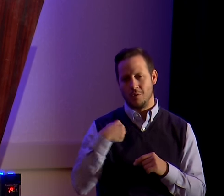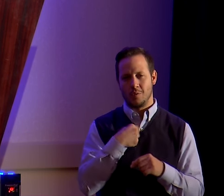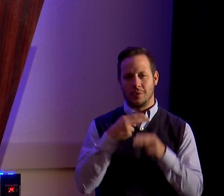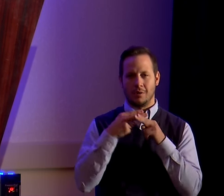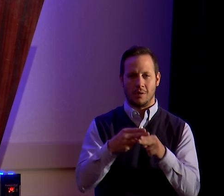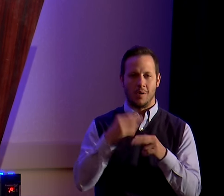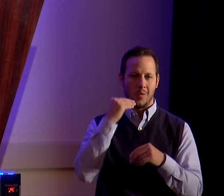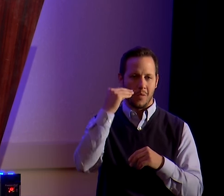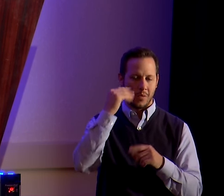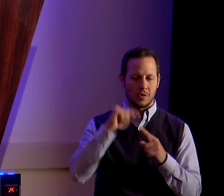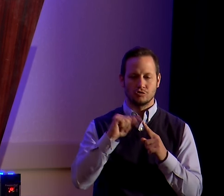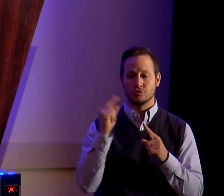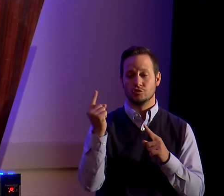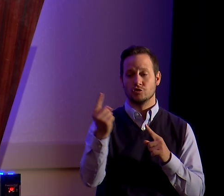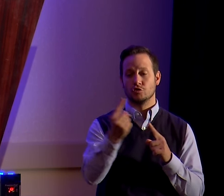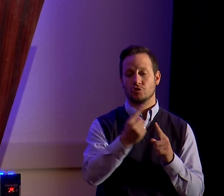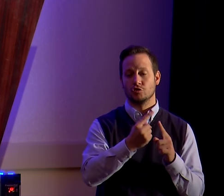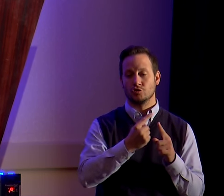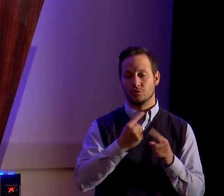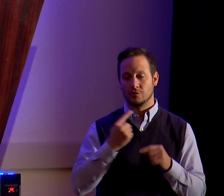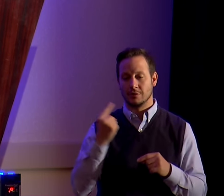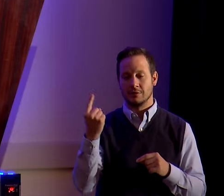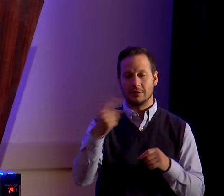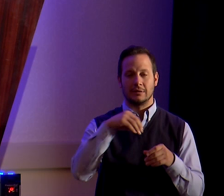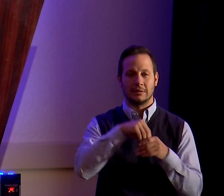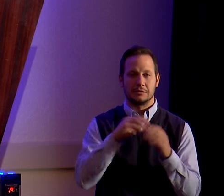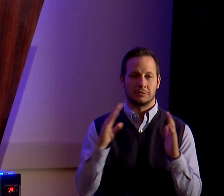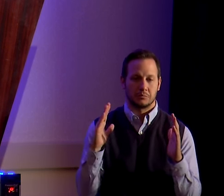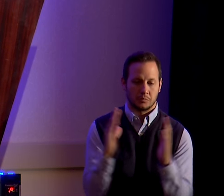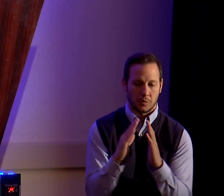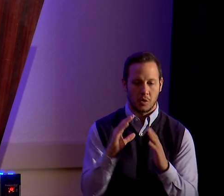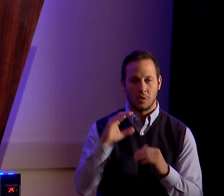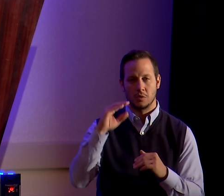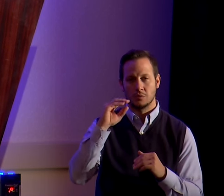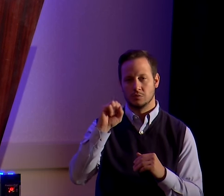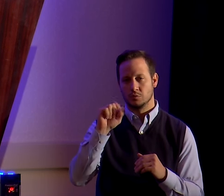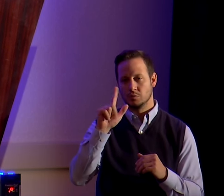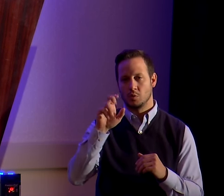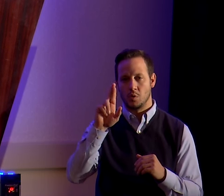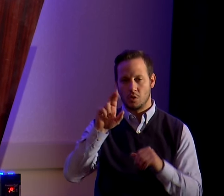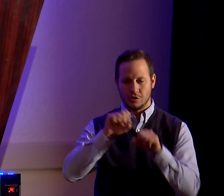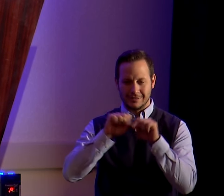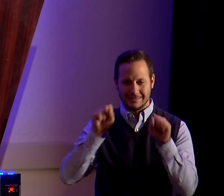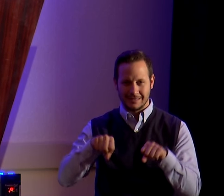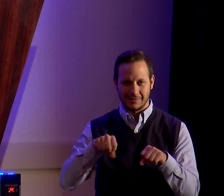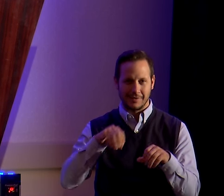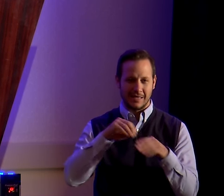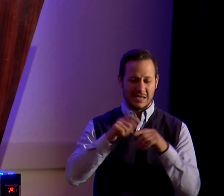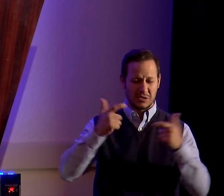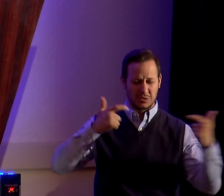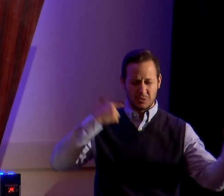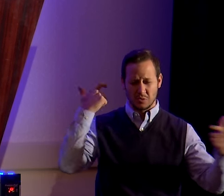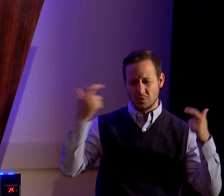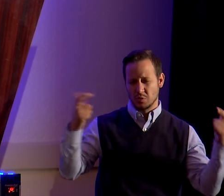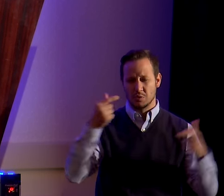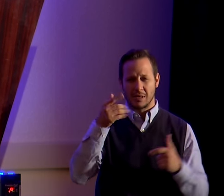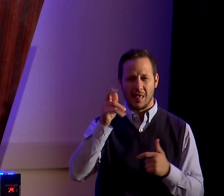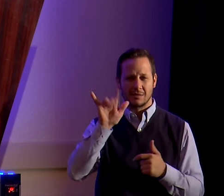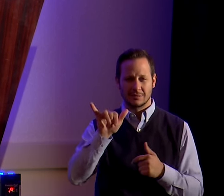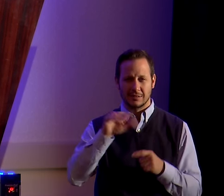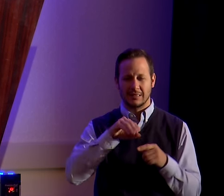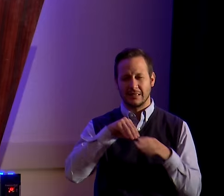a minor star of a small solar system in a mediocre galaxy in a far corner of